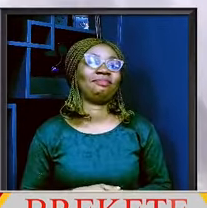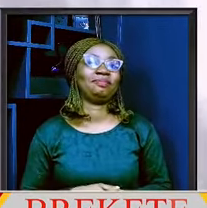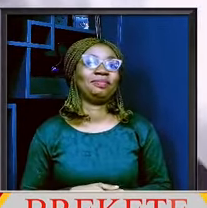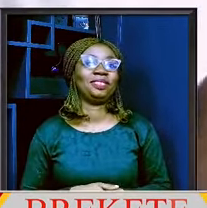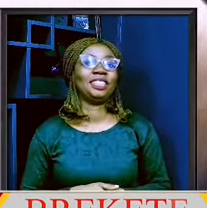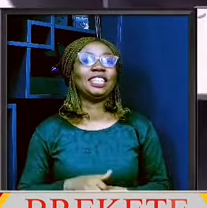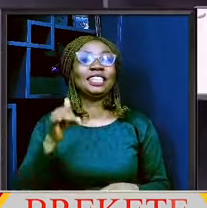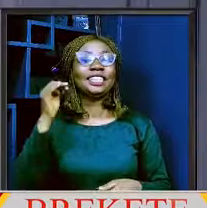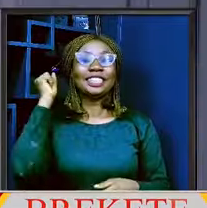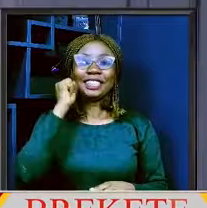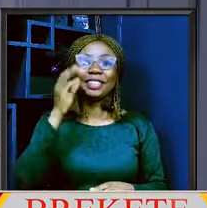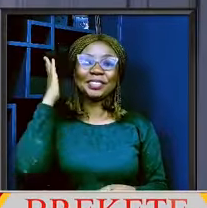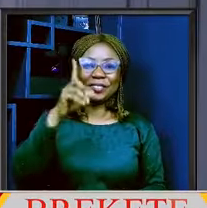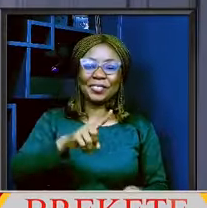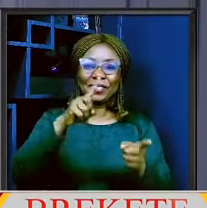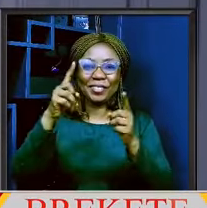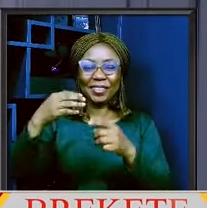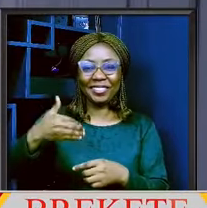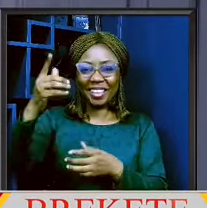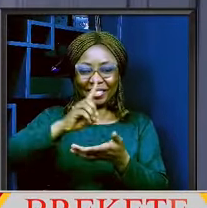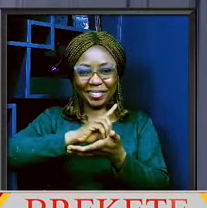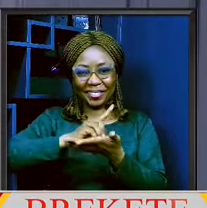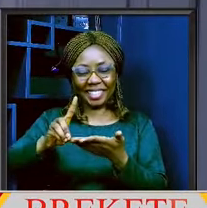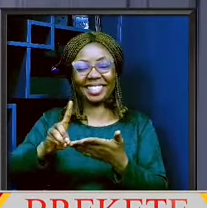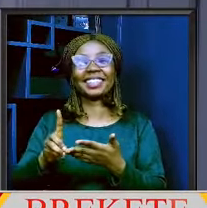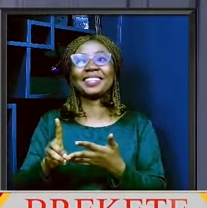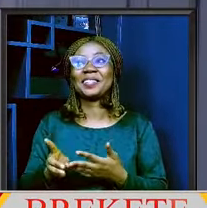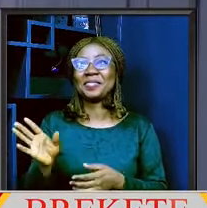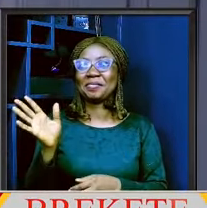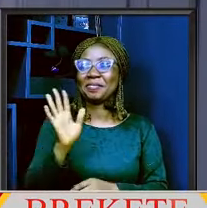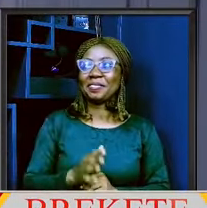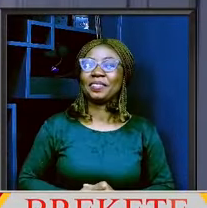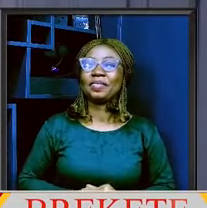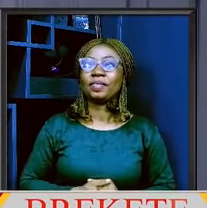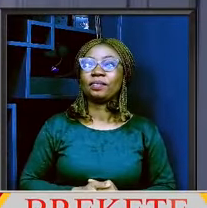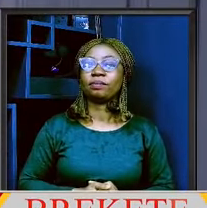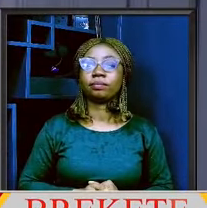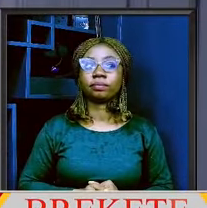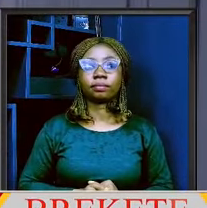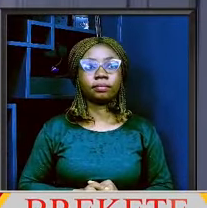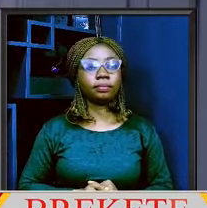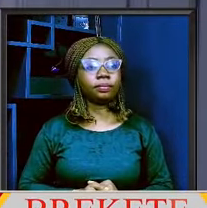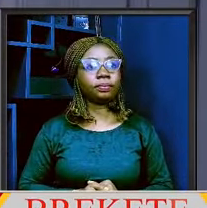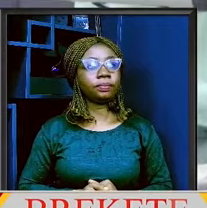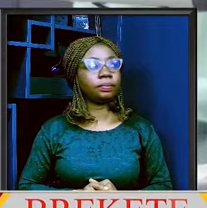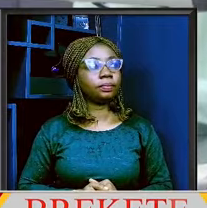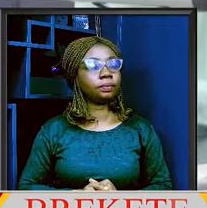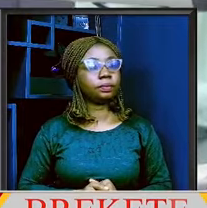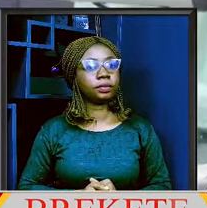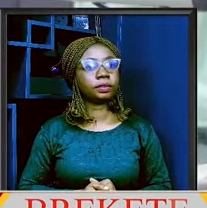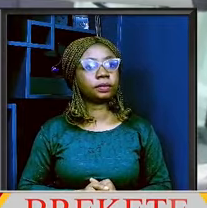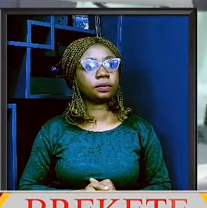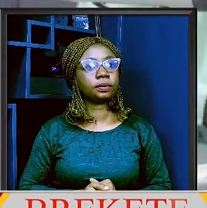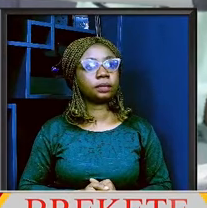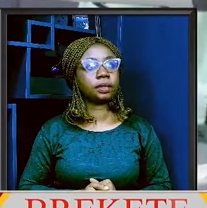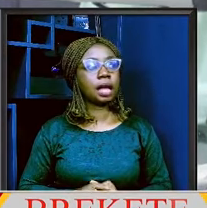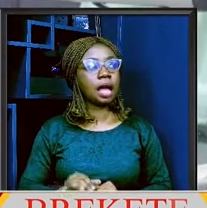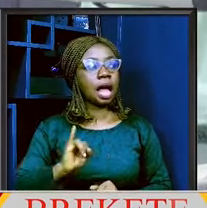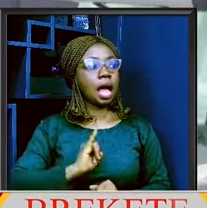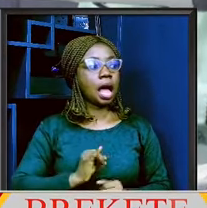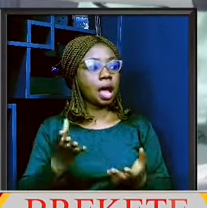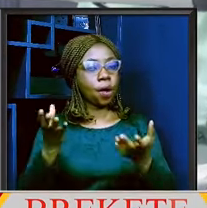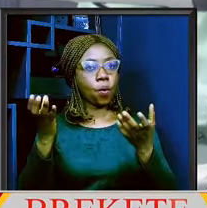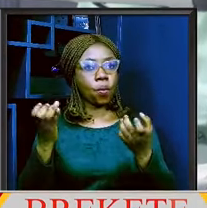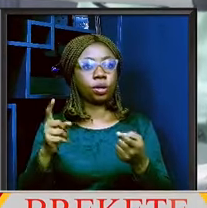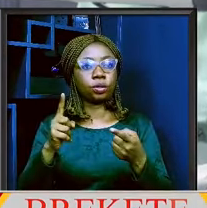She dey go next week to go see the school. Una hembelembe. Oh, no, no. So finally. So I